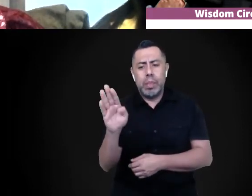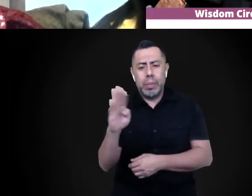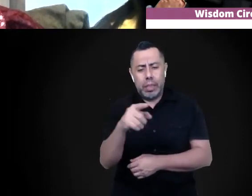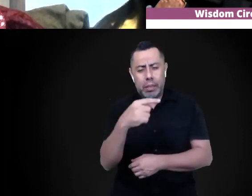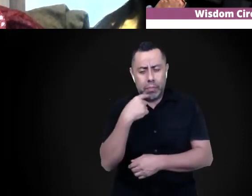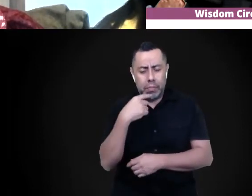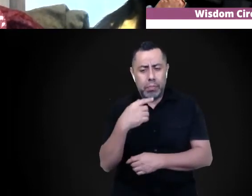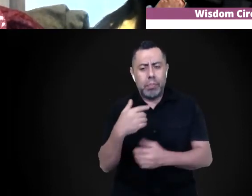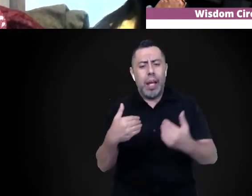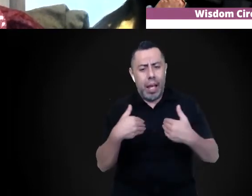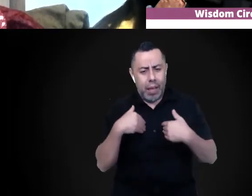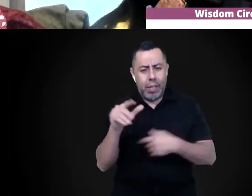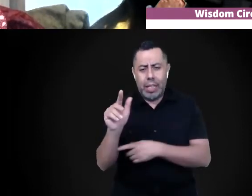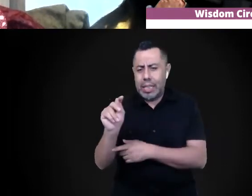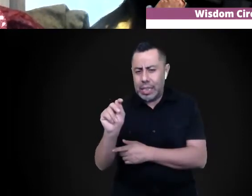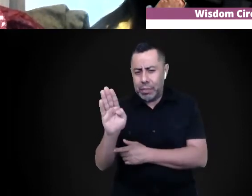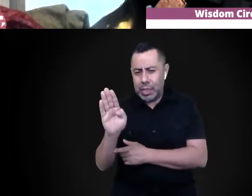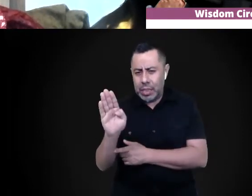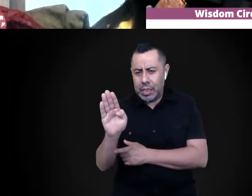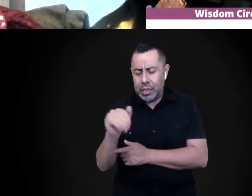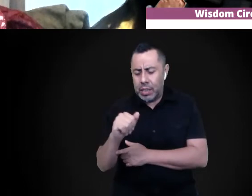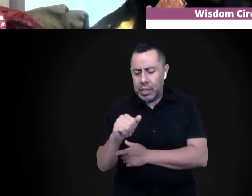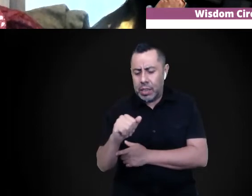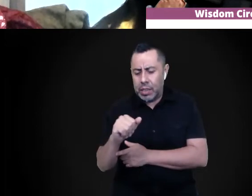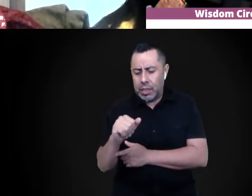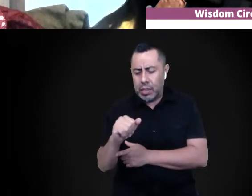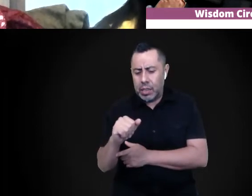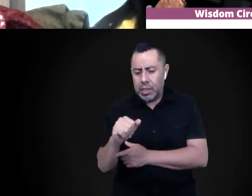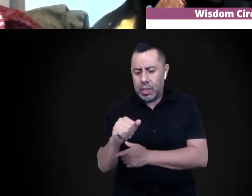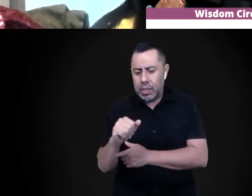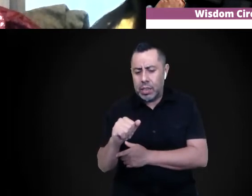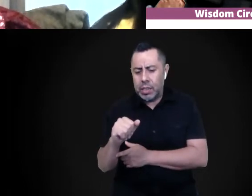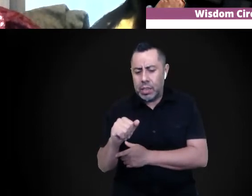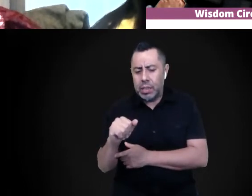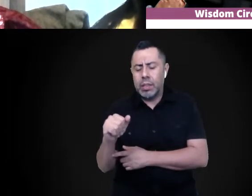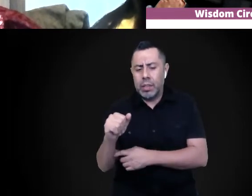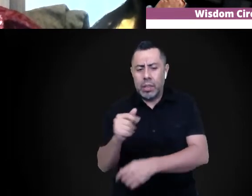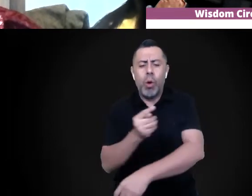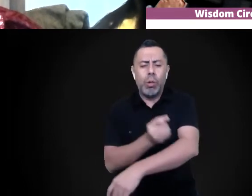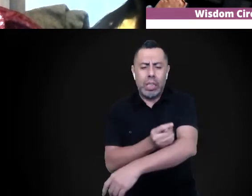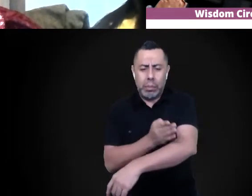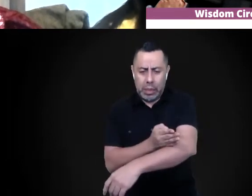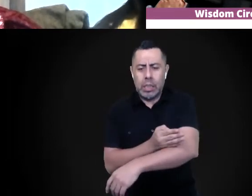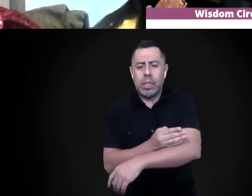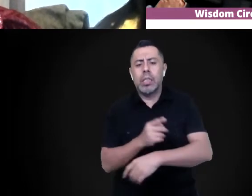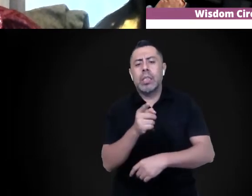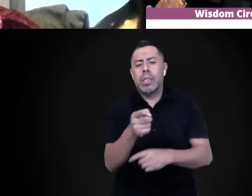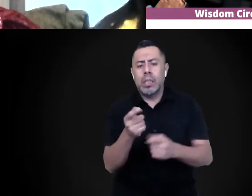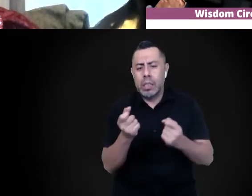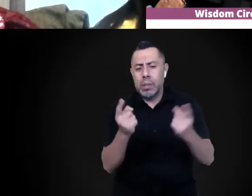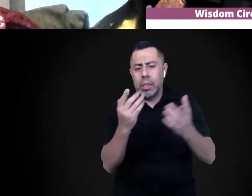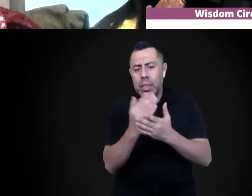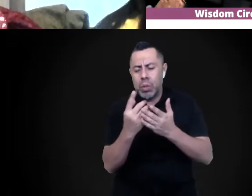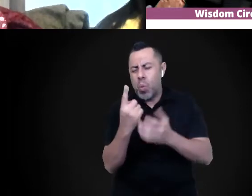so she spent a couple of years in the sanitarium, or 1 year, where she met my late